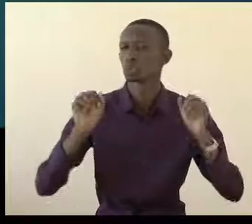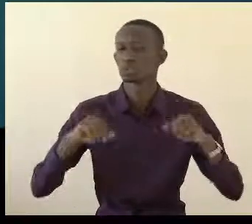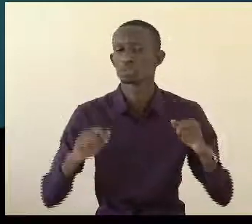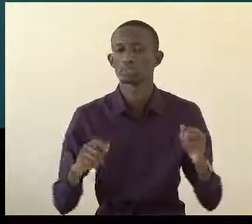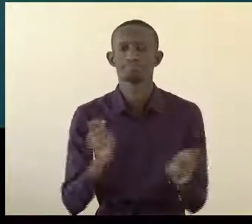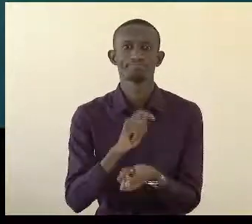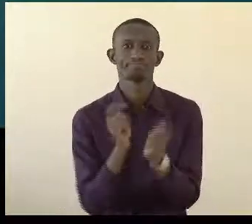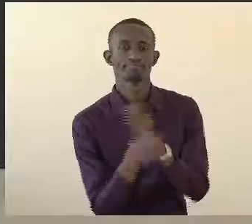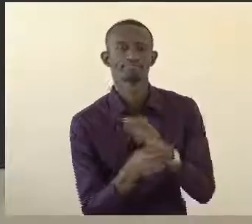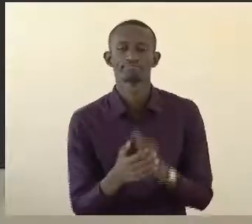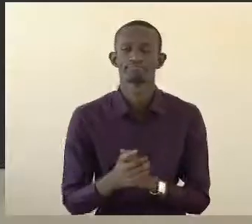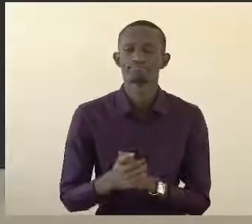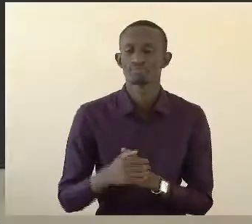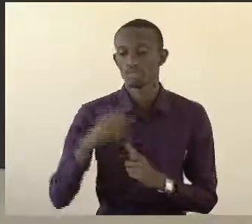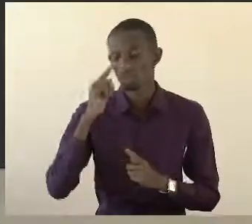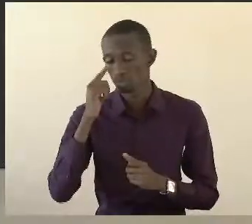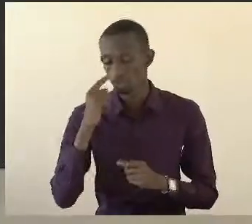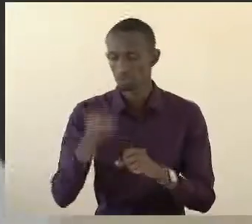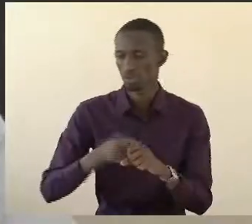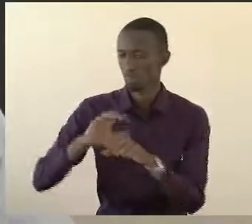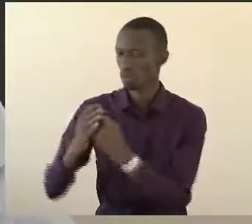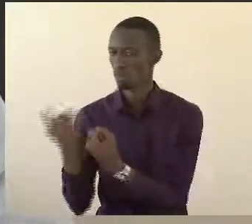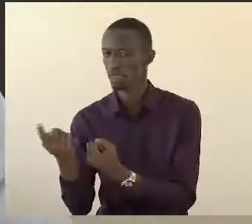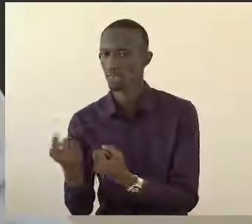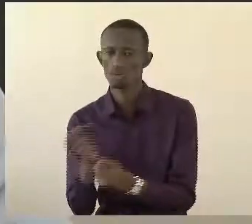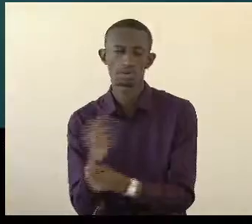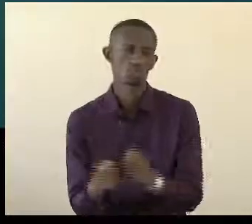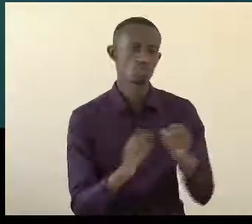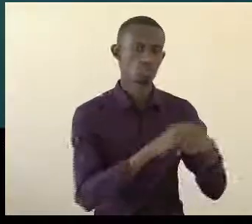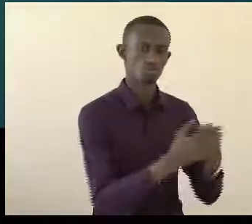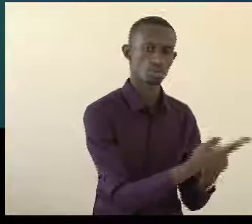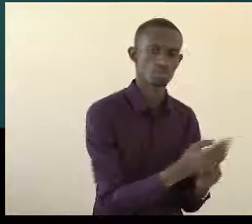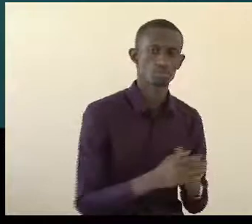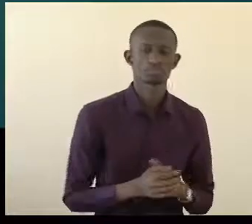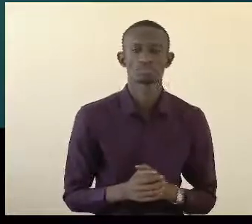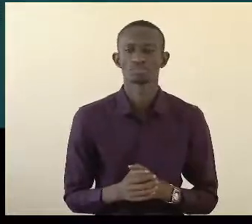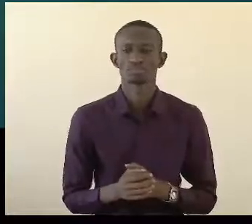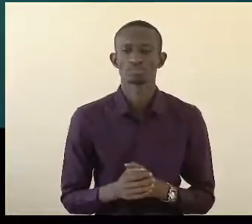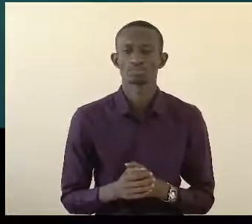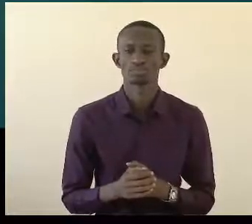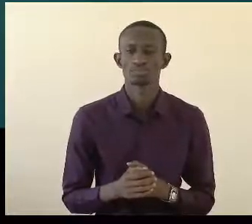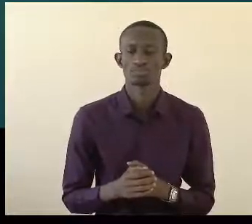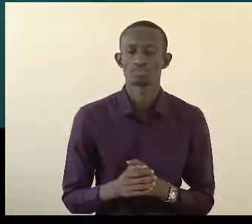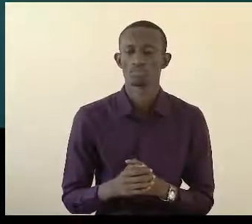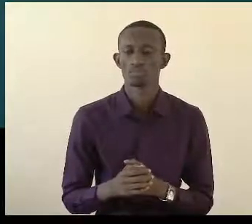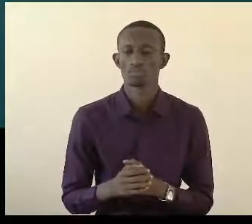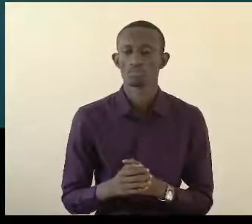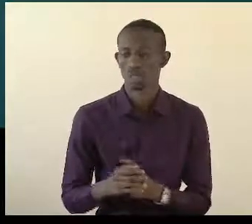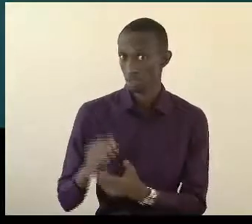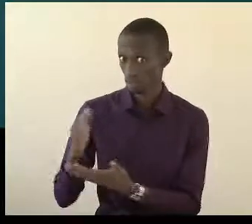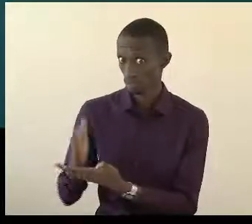substances from one form into another form. And the second part will be